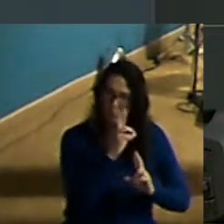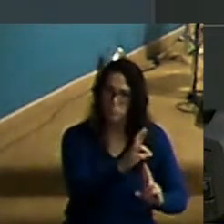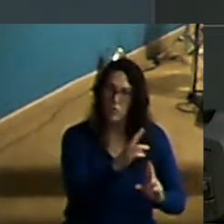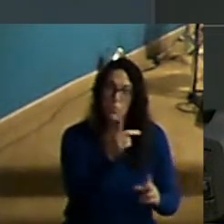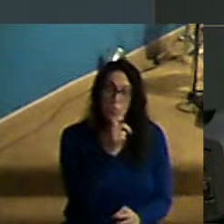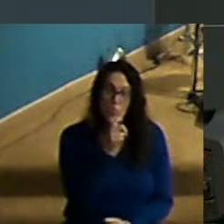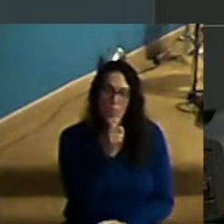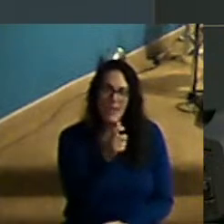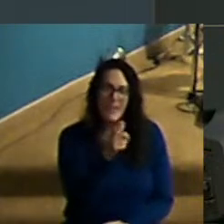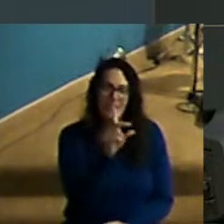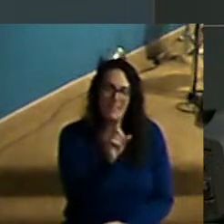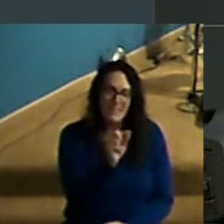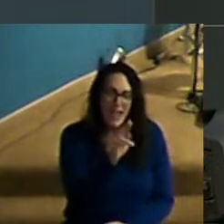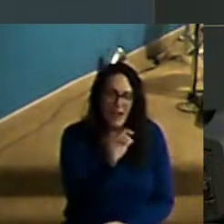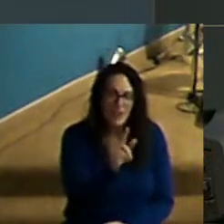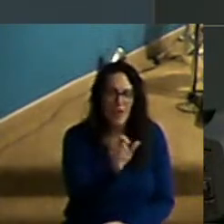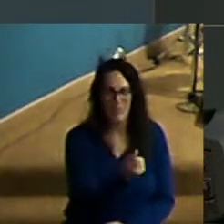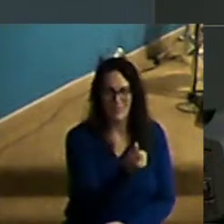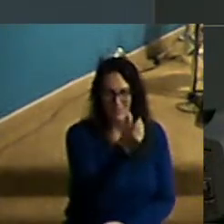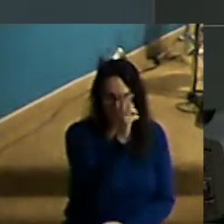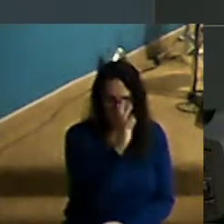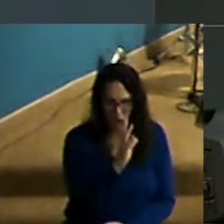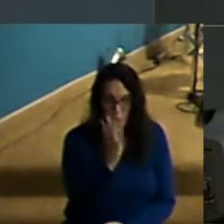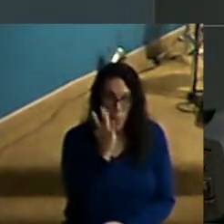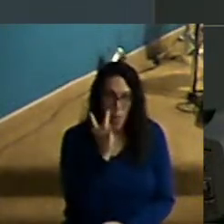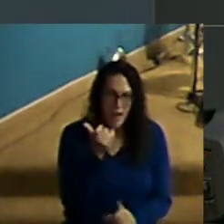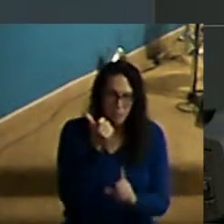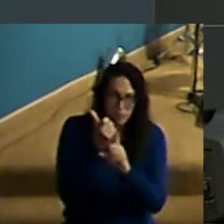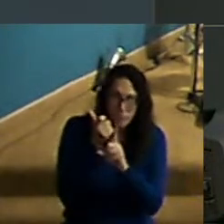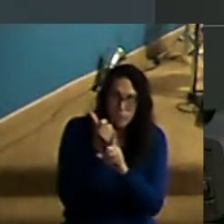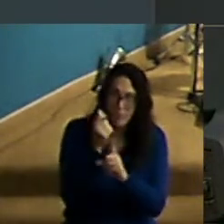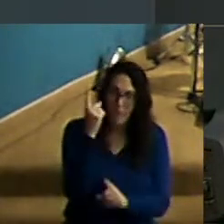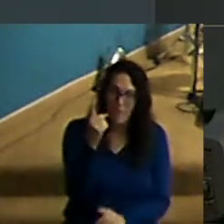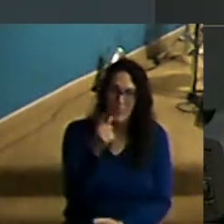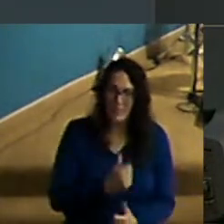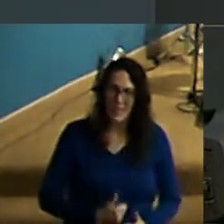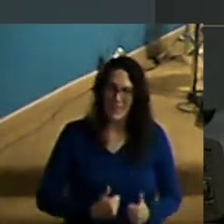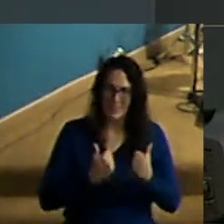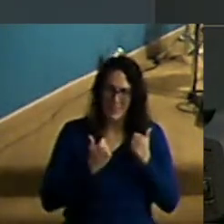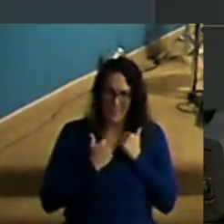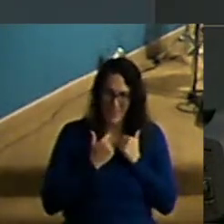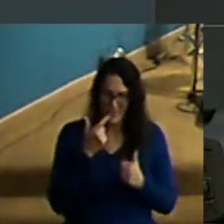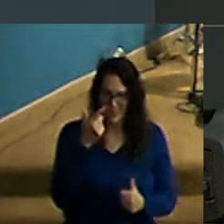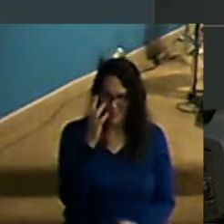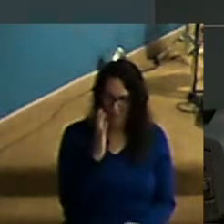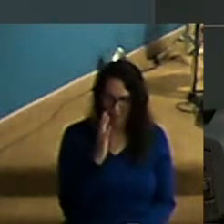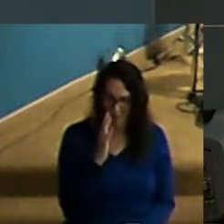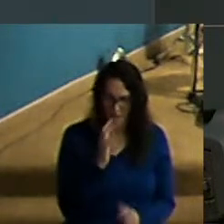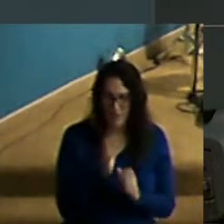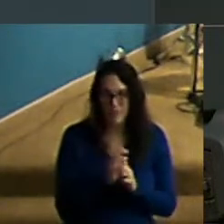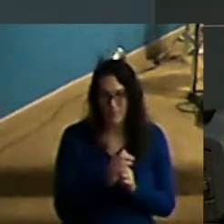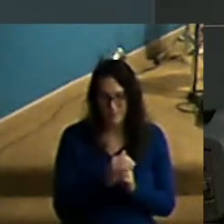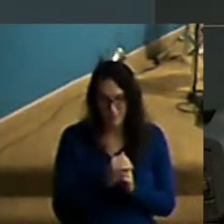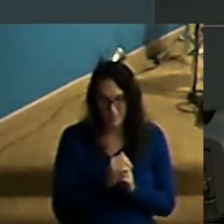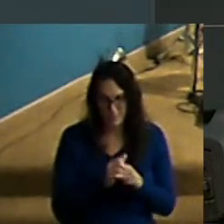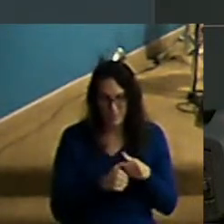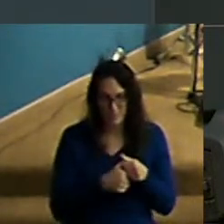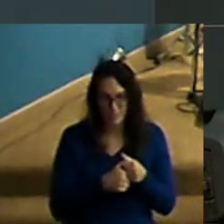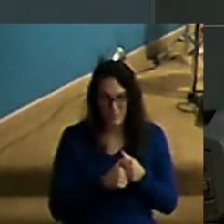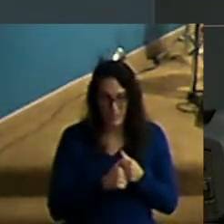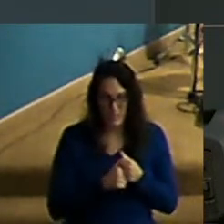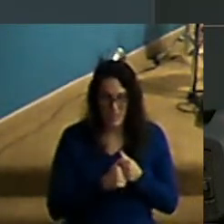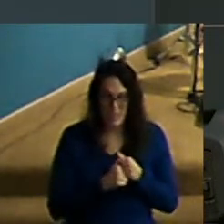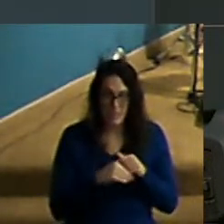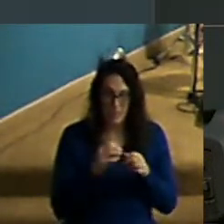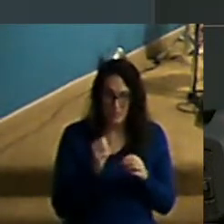Daniel, for he is the living God, just like he kept his boy alive in that